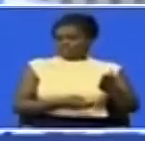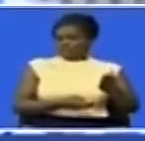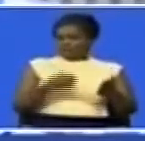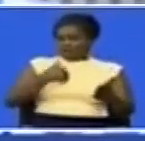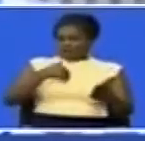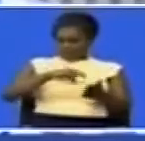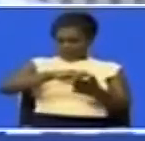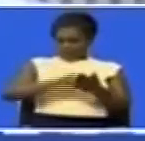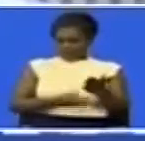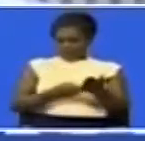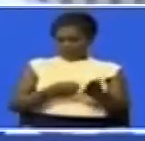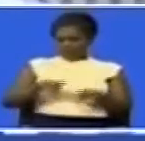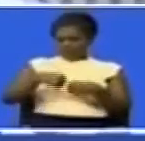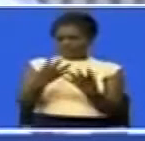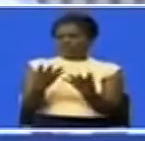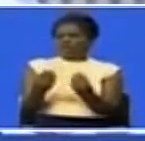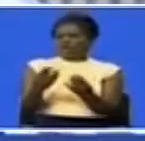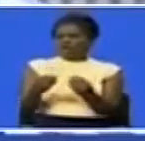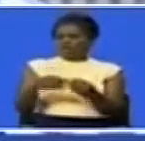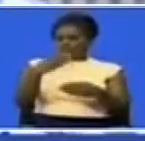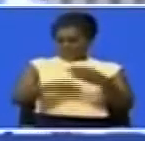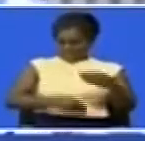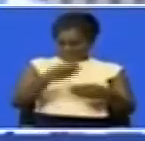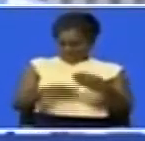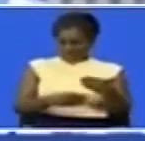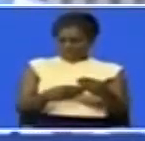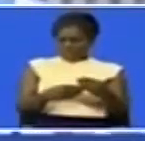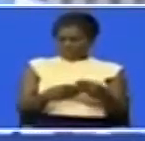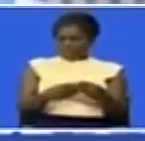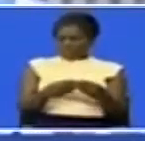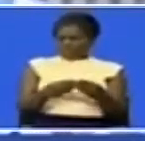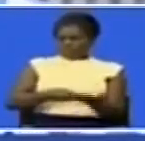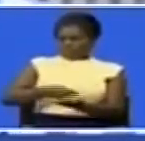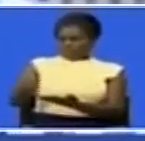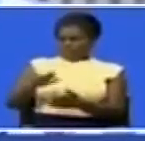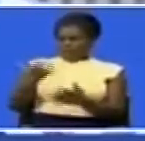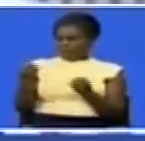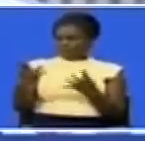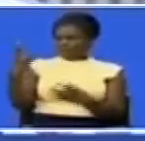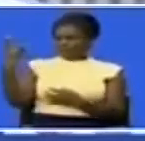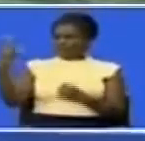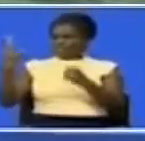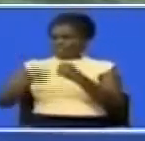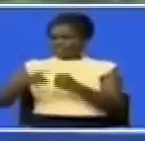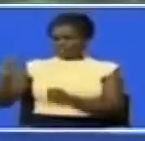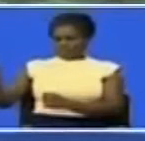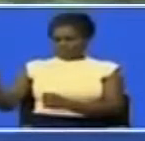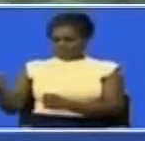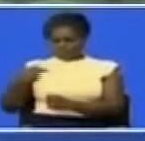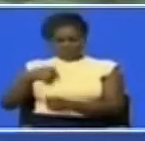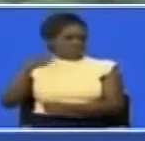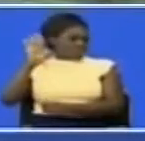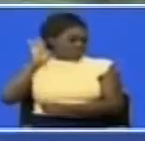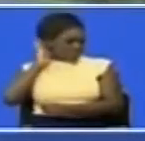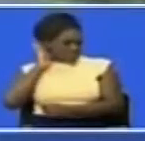a contract to supply a software, a financial software, which was applied at 46 million shillings. I'm also hearing from